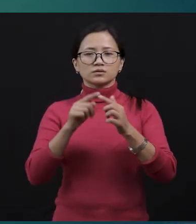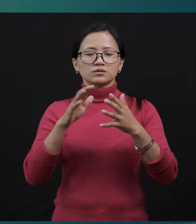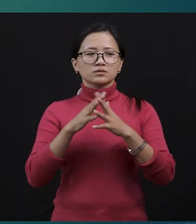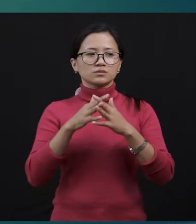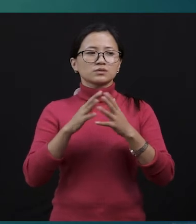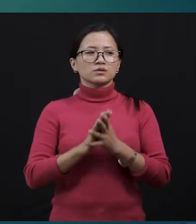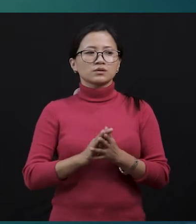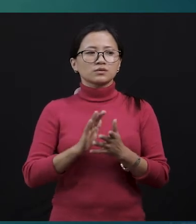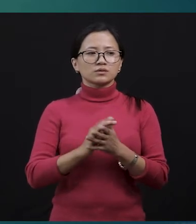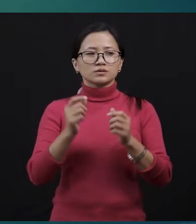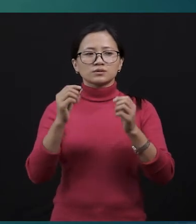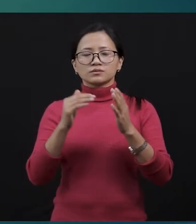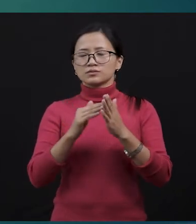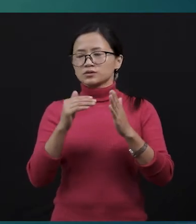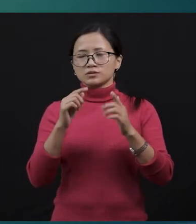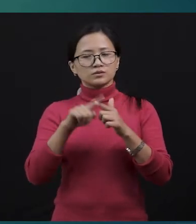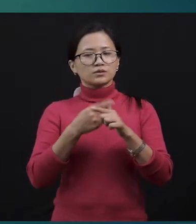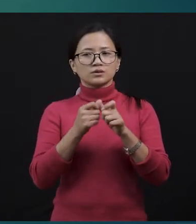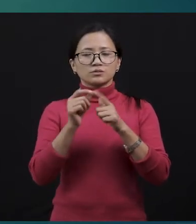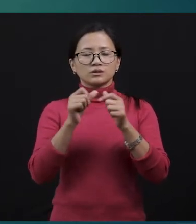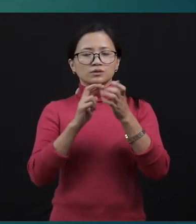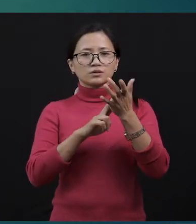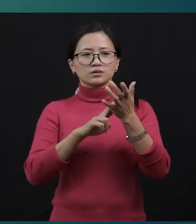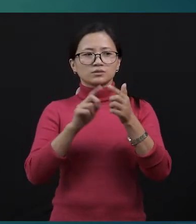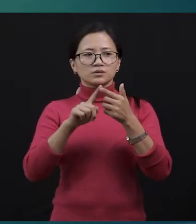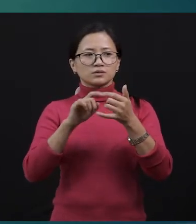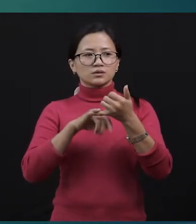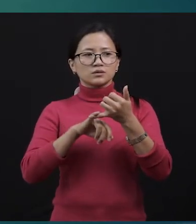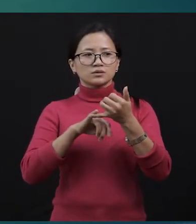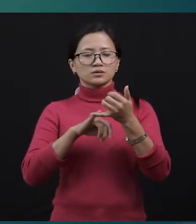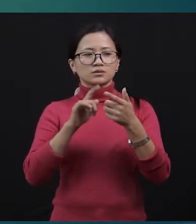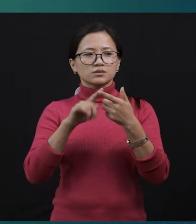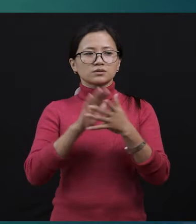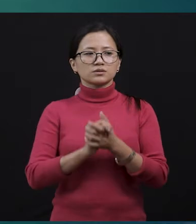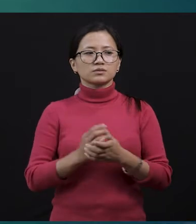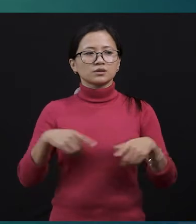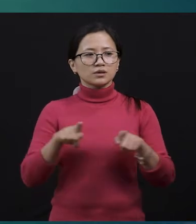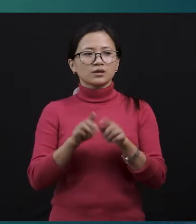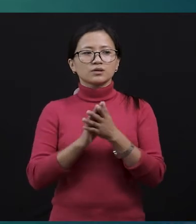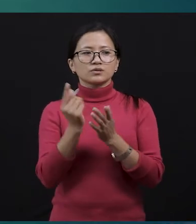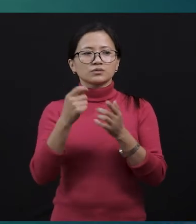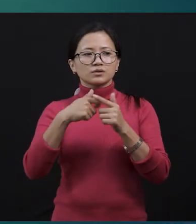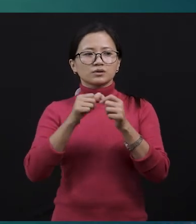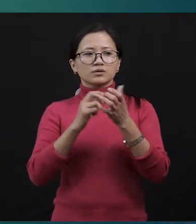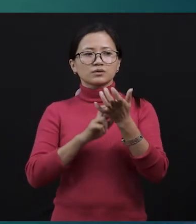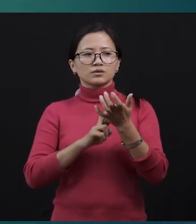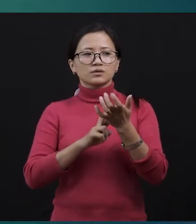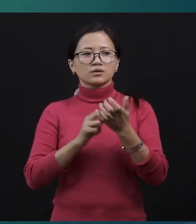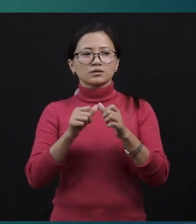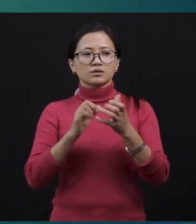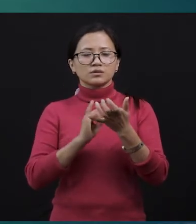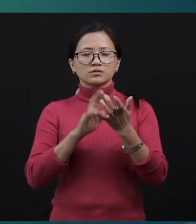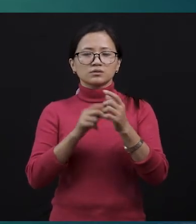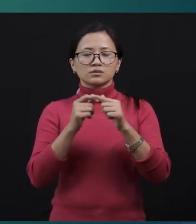a Japanese and a Ukrainian astronaut. That means 3 of them went together in her first mission. And they did a lot of